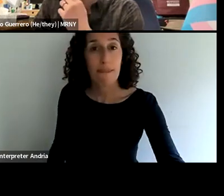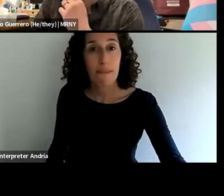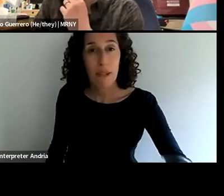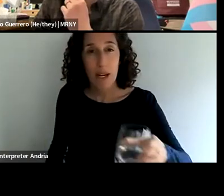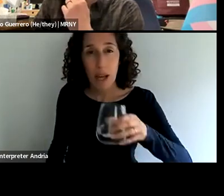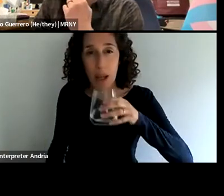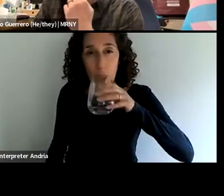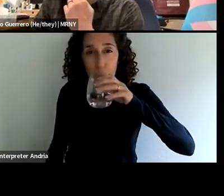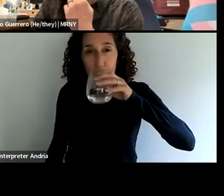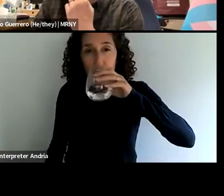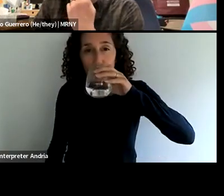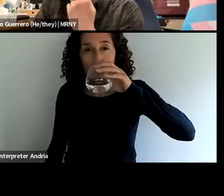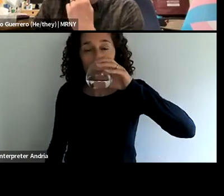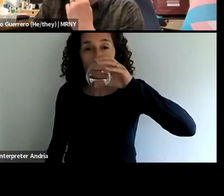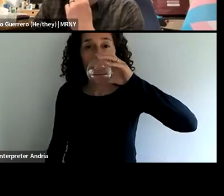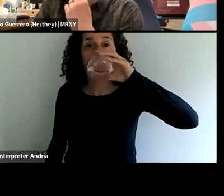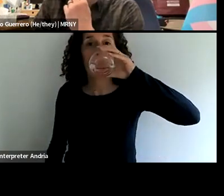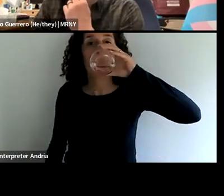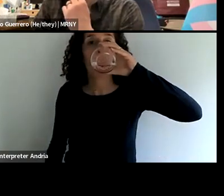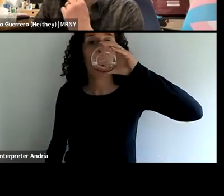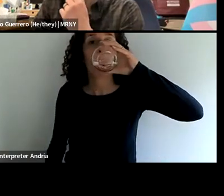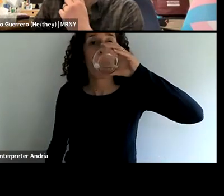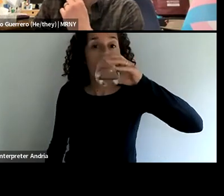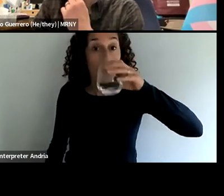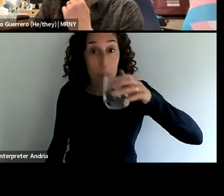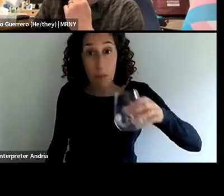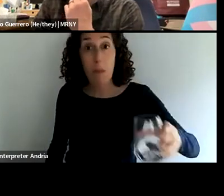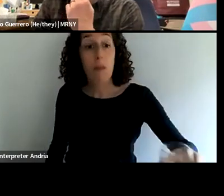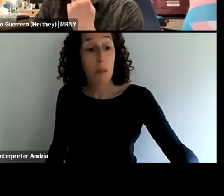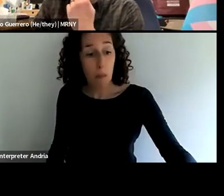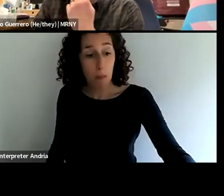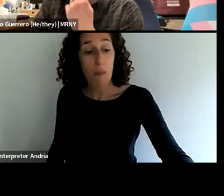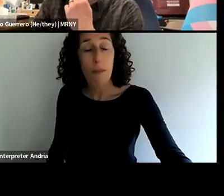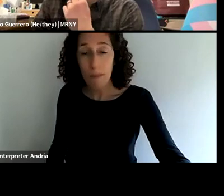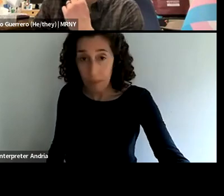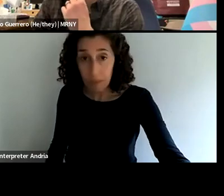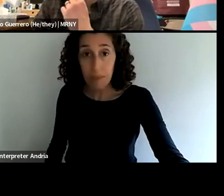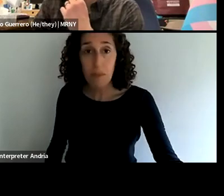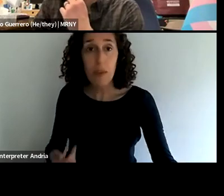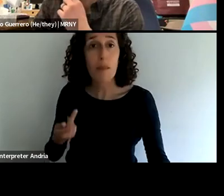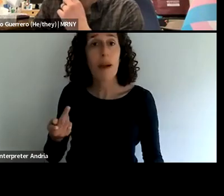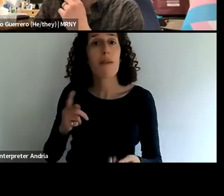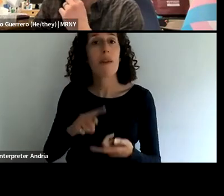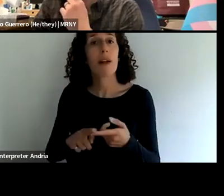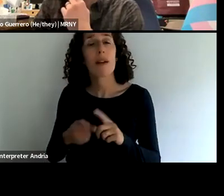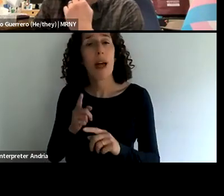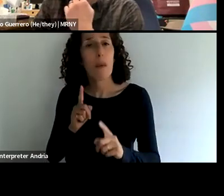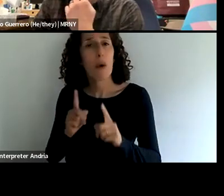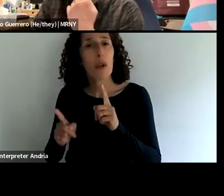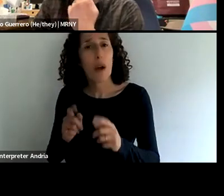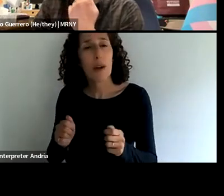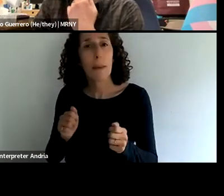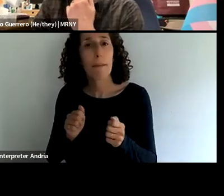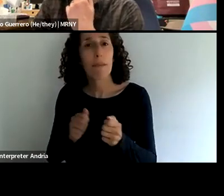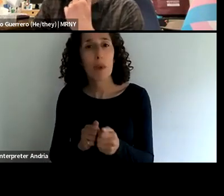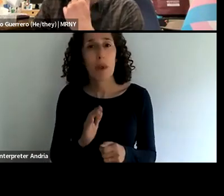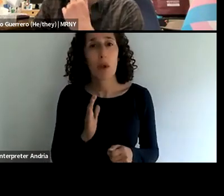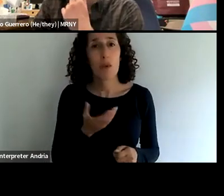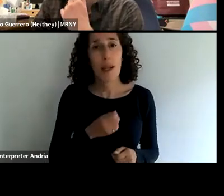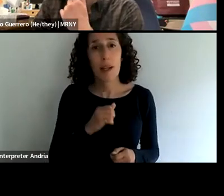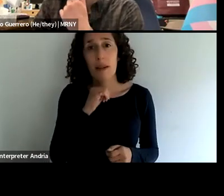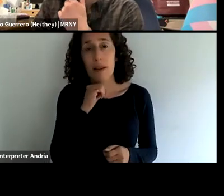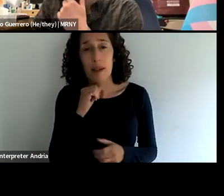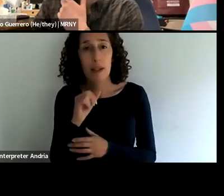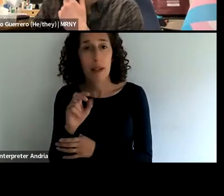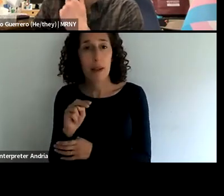friend of mine about this, where I just feel like this is kind of where we are with the trans and non-binary movement,